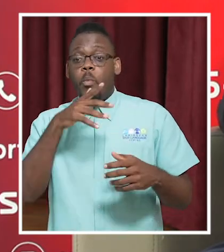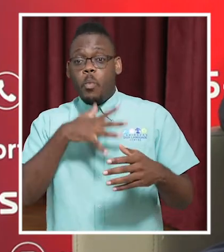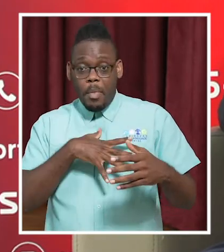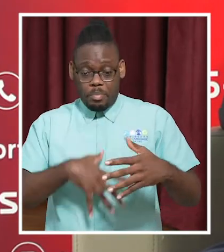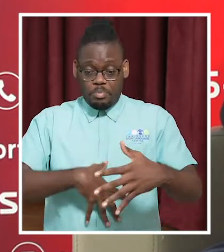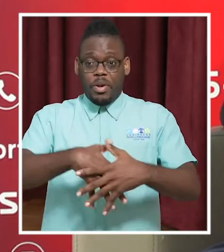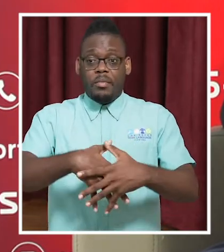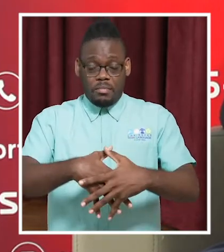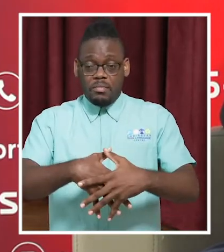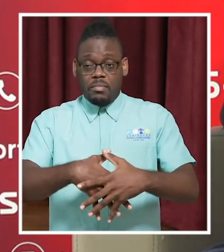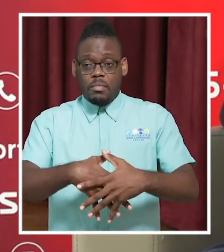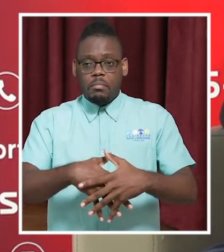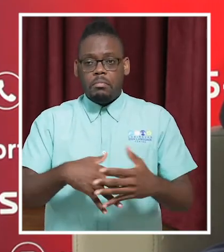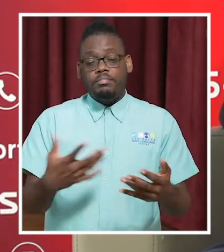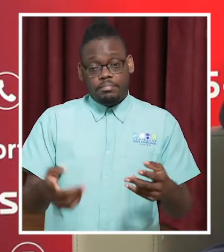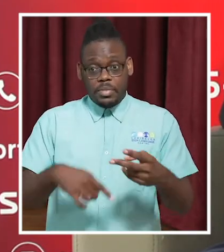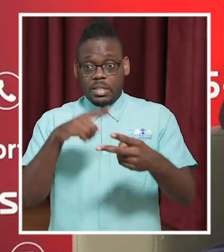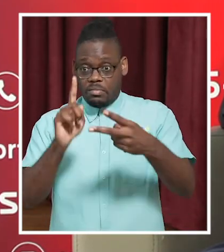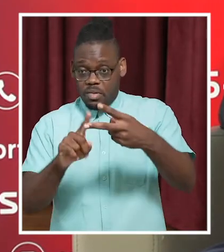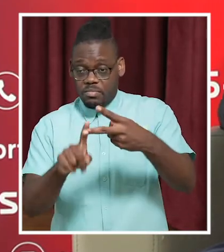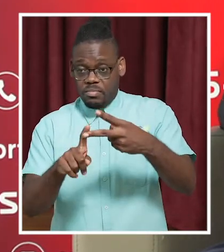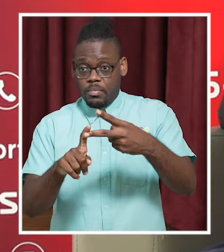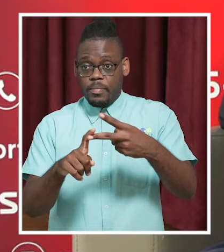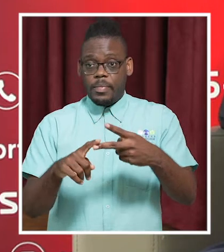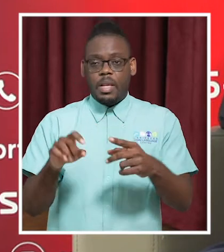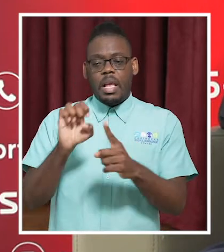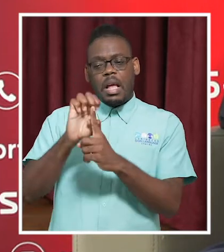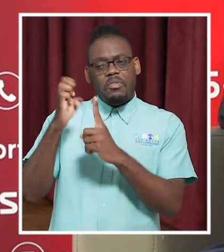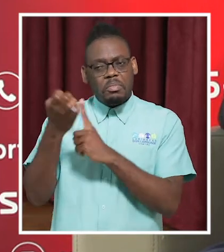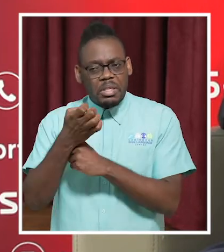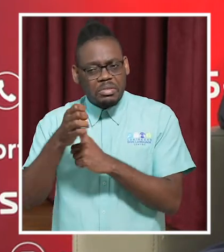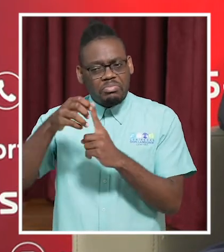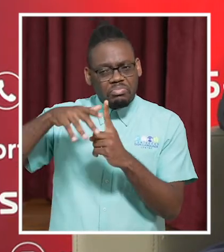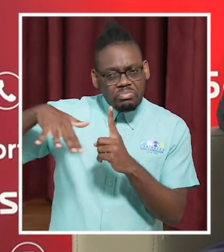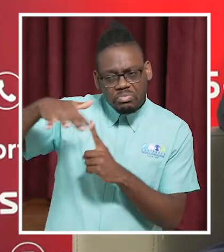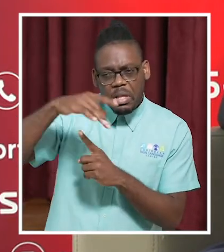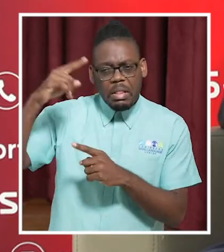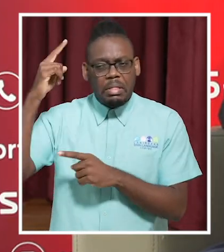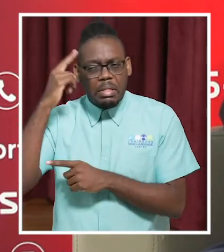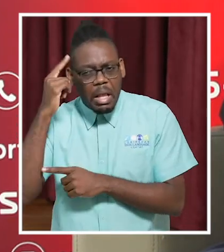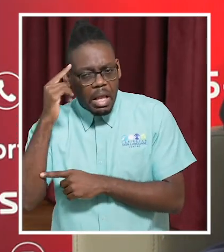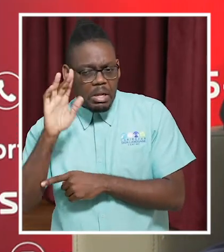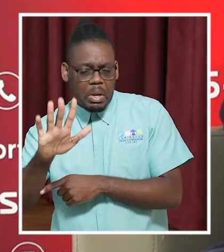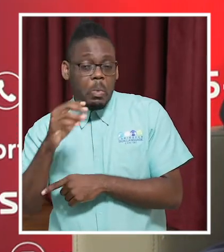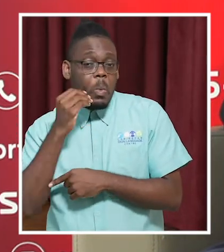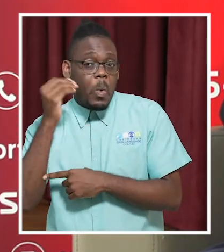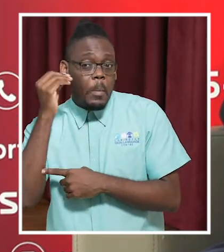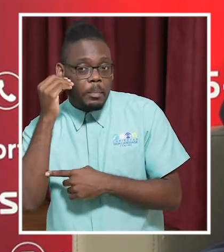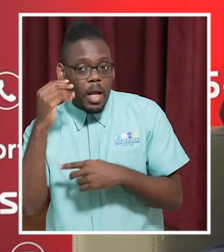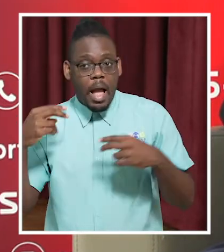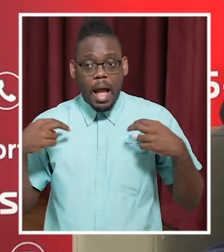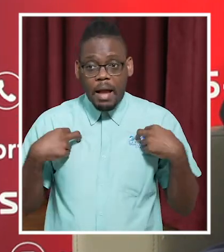where order is not a priority, where the stability of the home environment